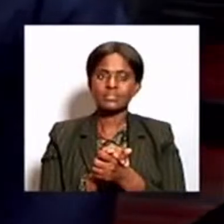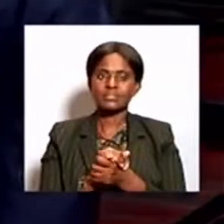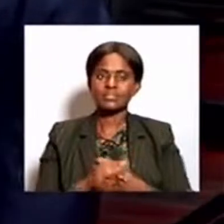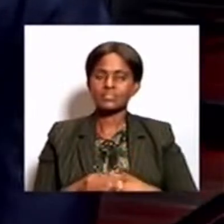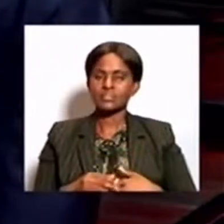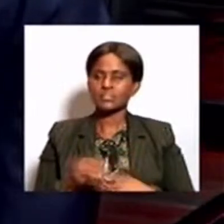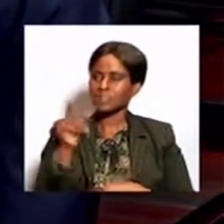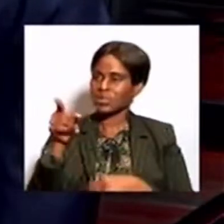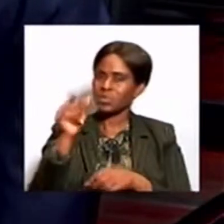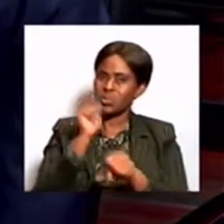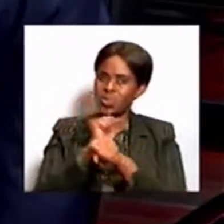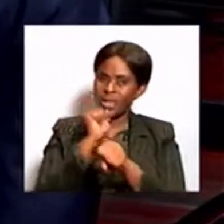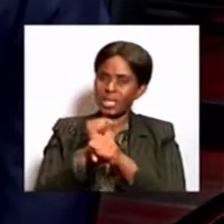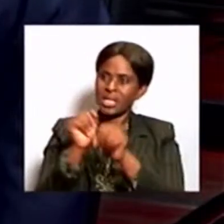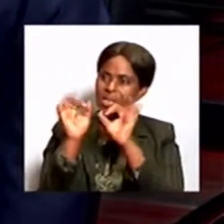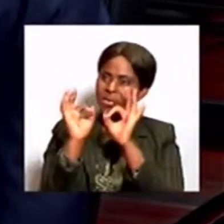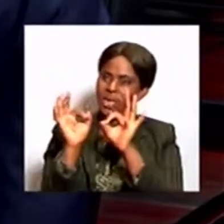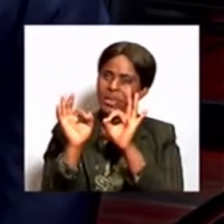are you working well